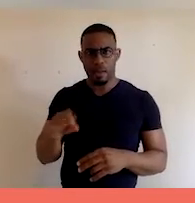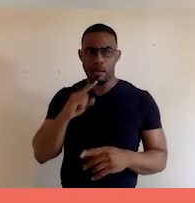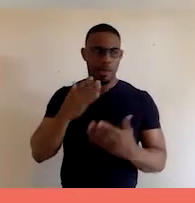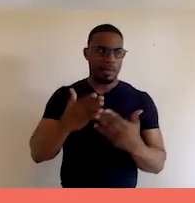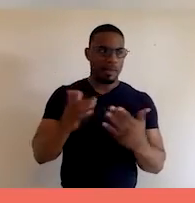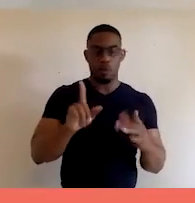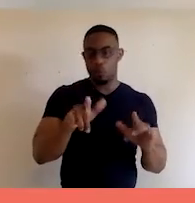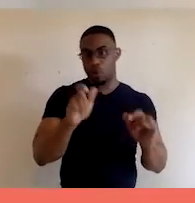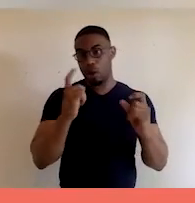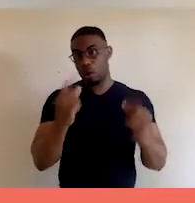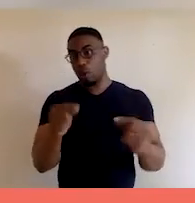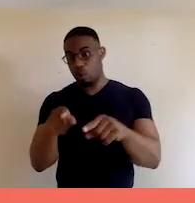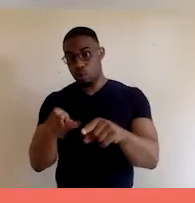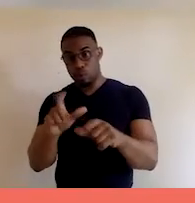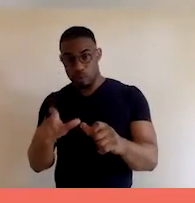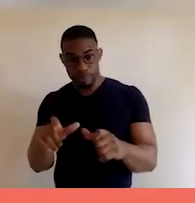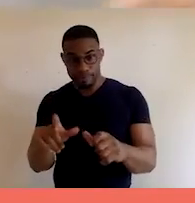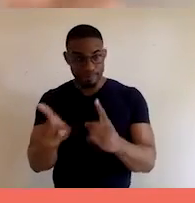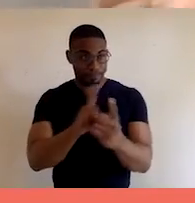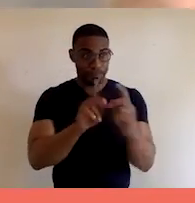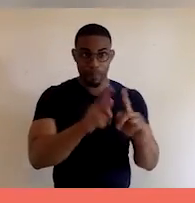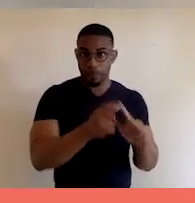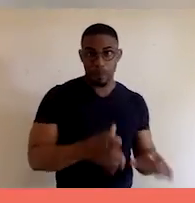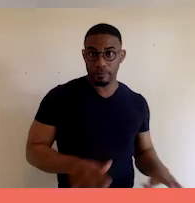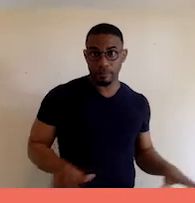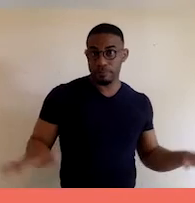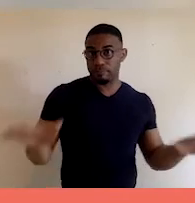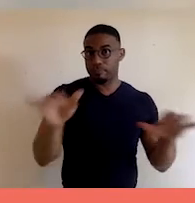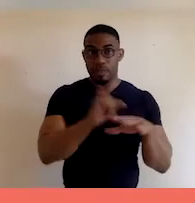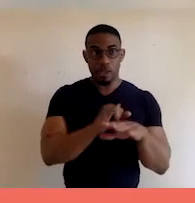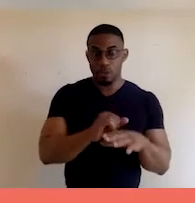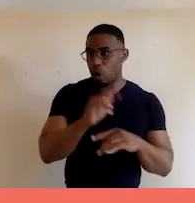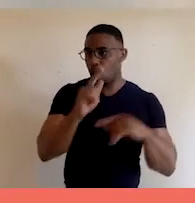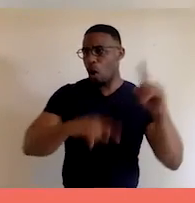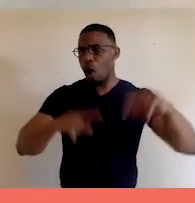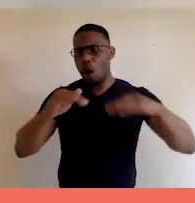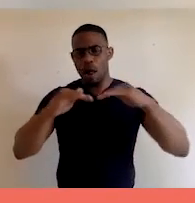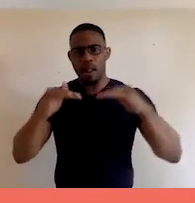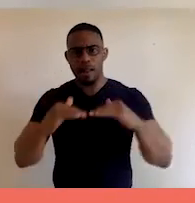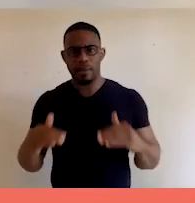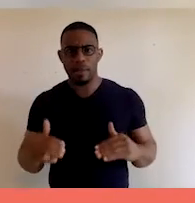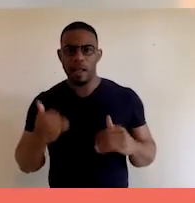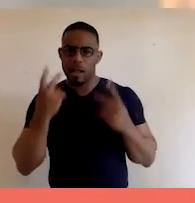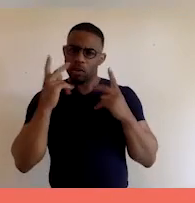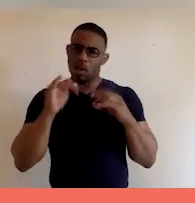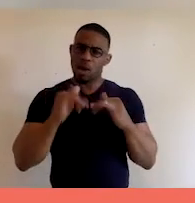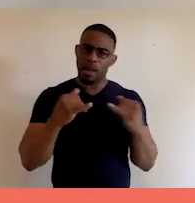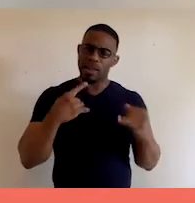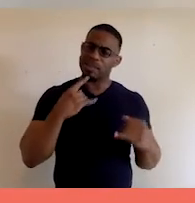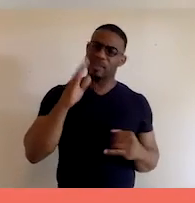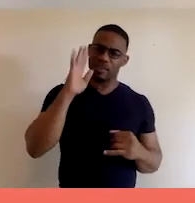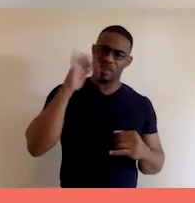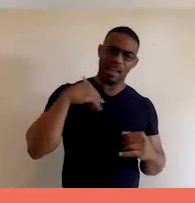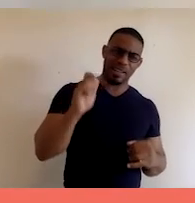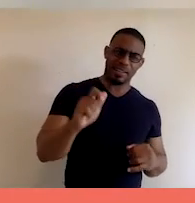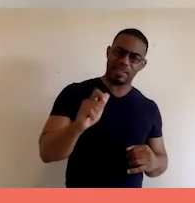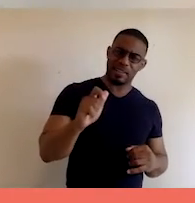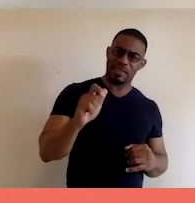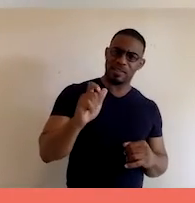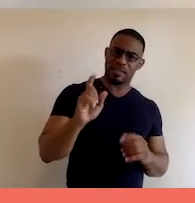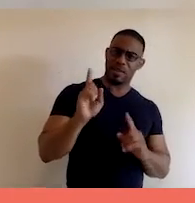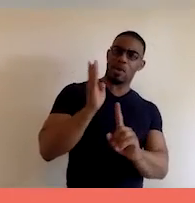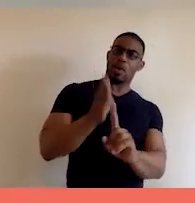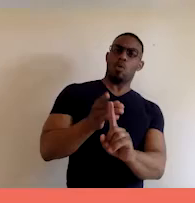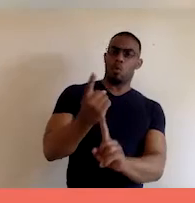thing where you can go there and you can meet people from the industry at all levels. And I saw this online. I said, you know, I need to go to